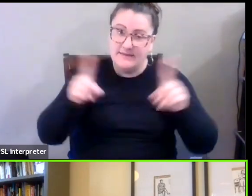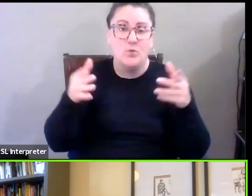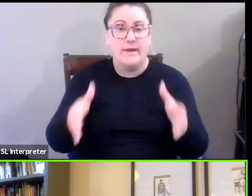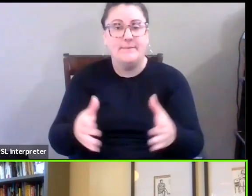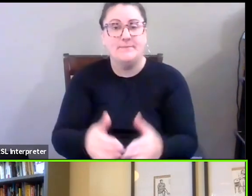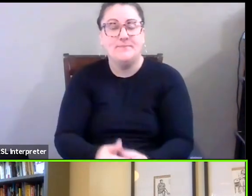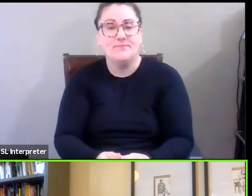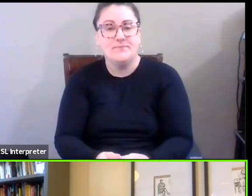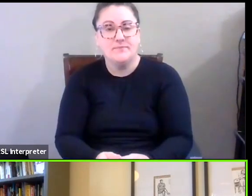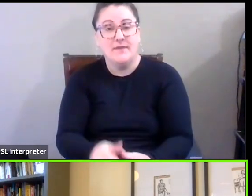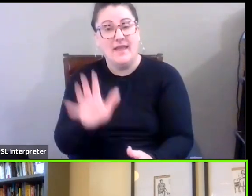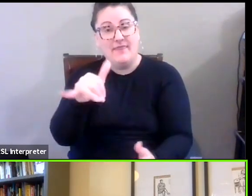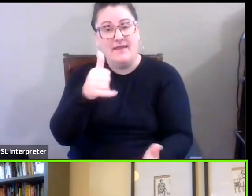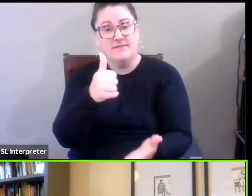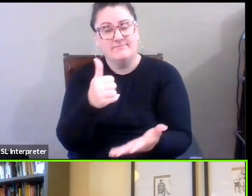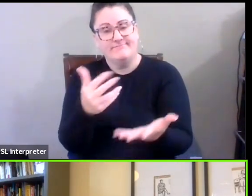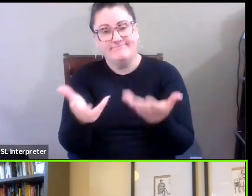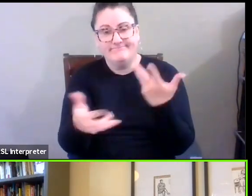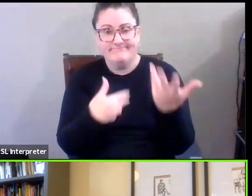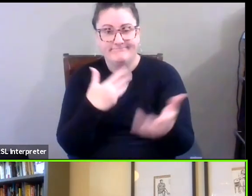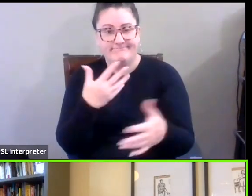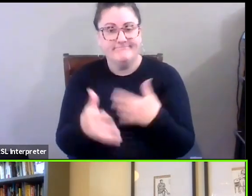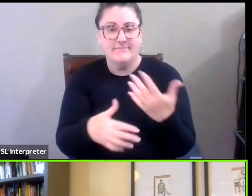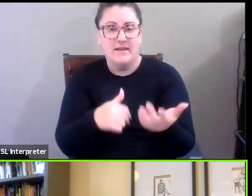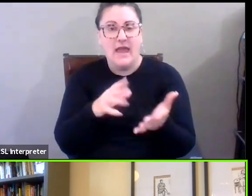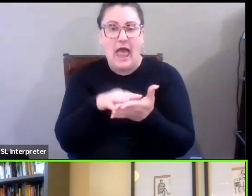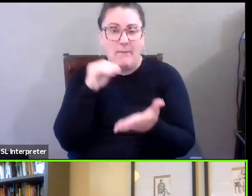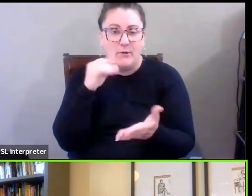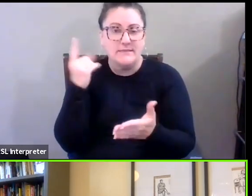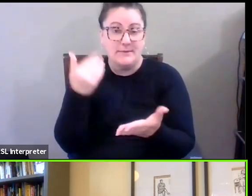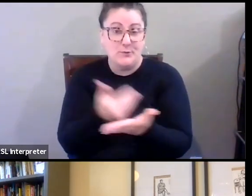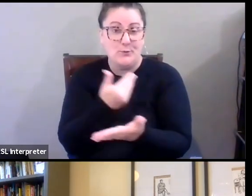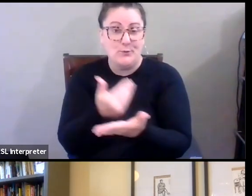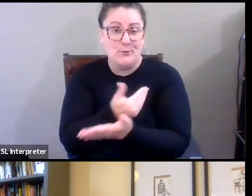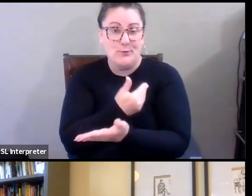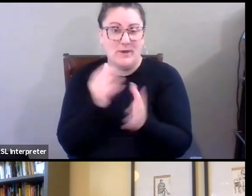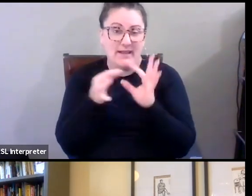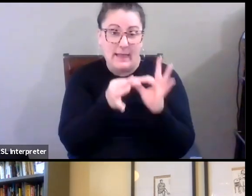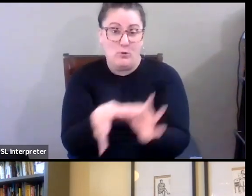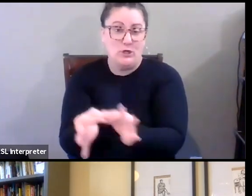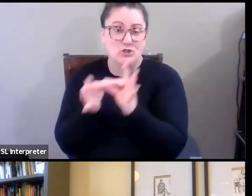And so that's how I'm you know, learning something new. Yeah.